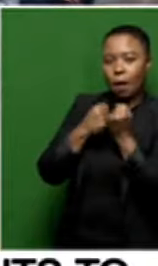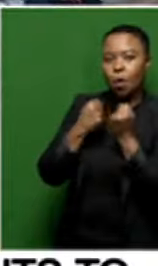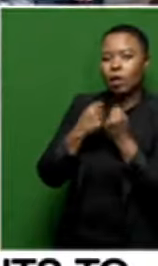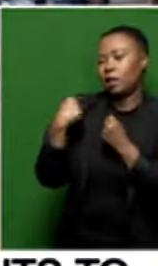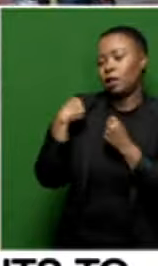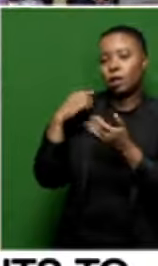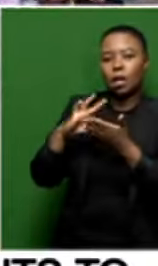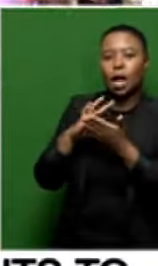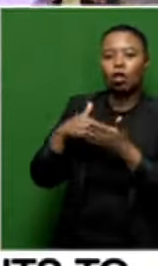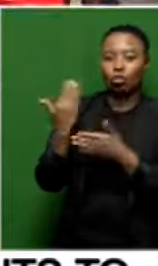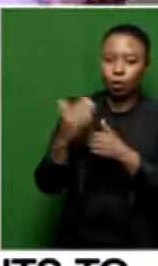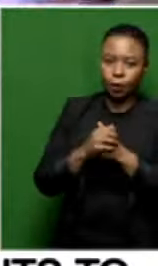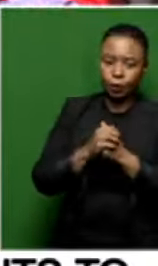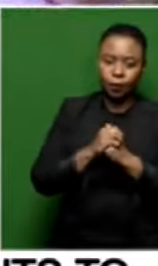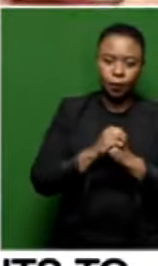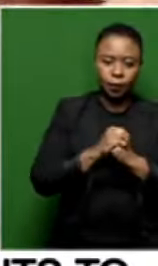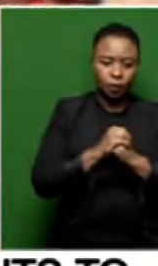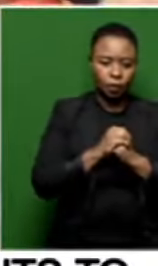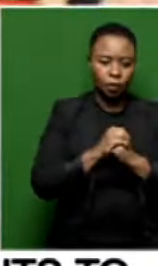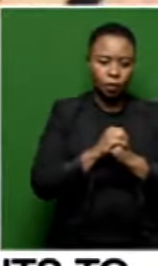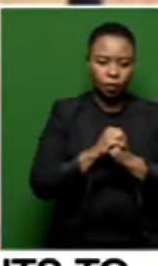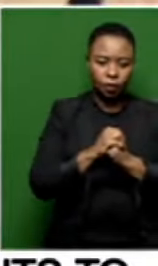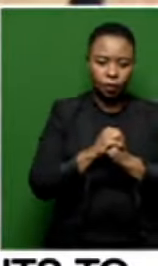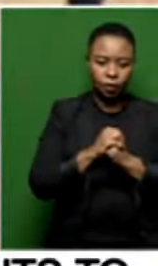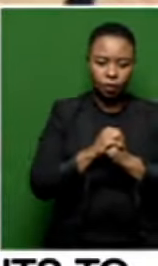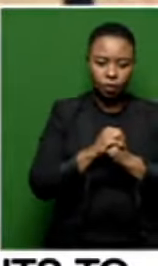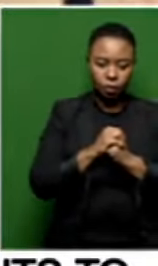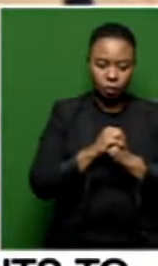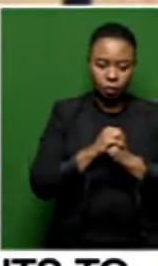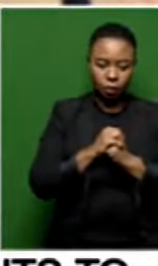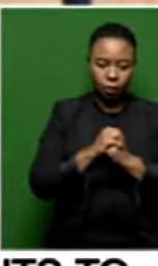recent elections. Zoleka Kotashe, SABC News, Johannesburg.